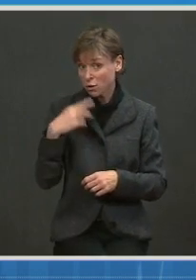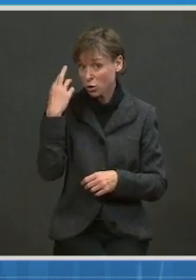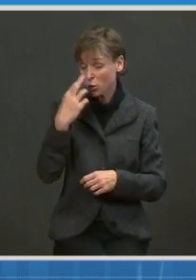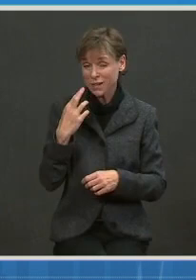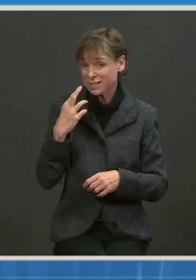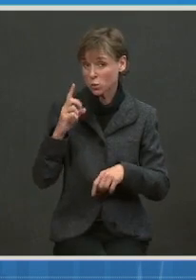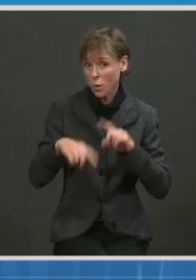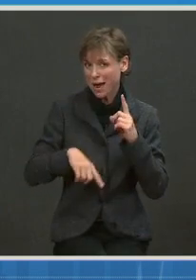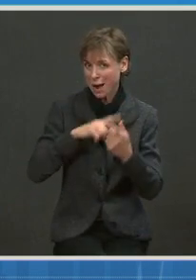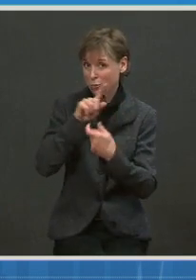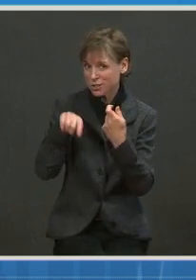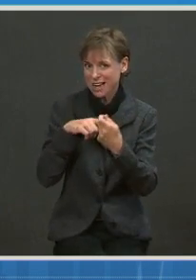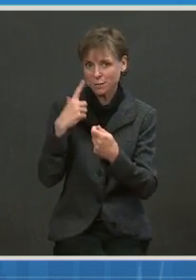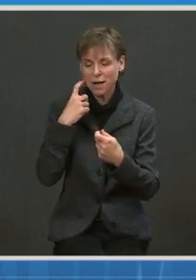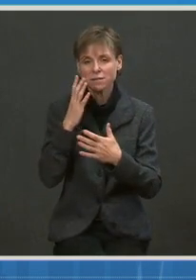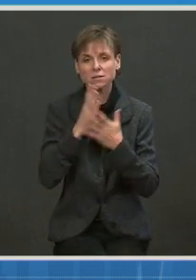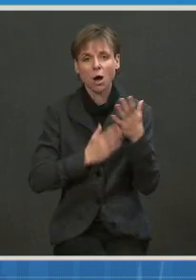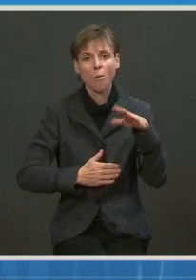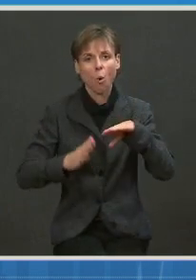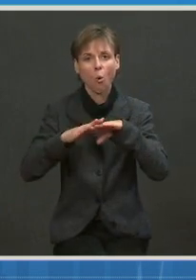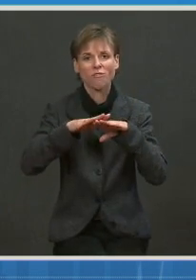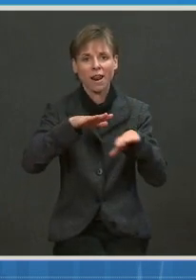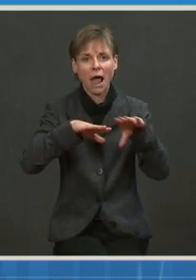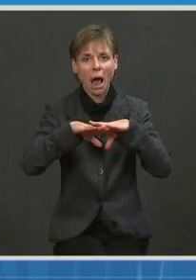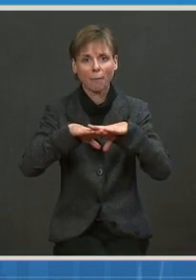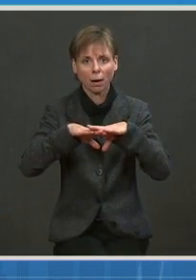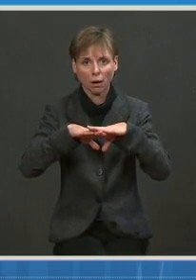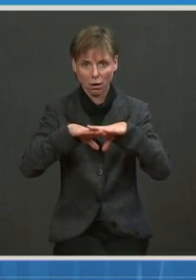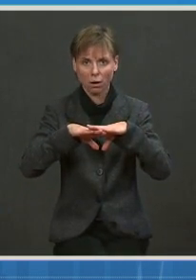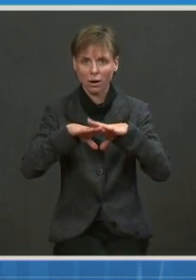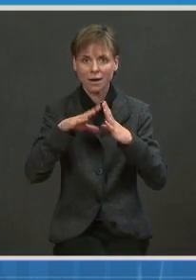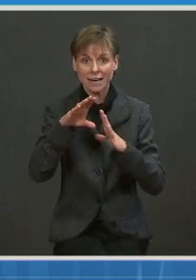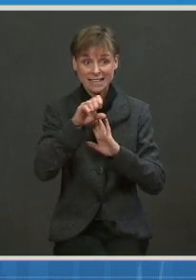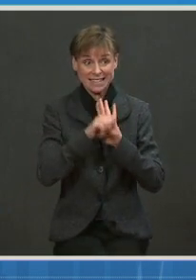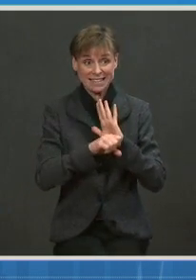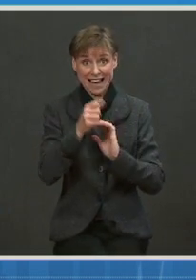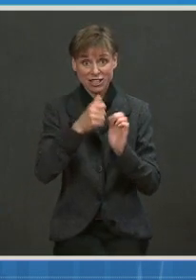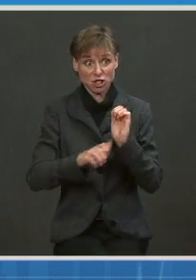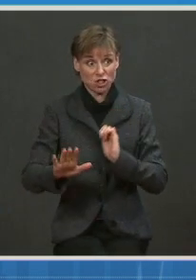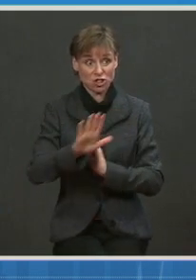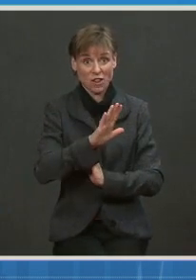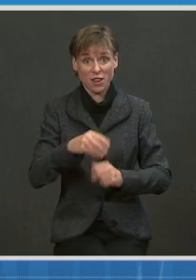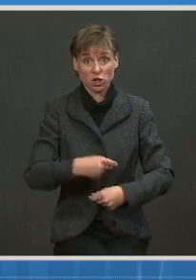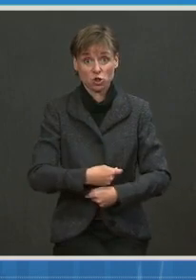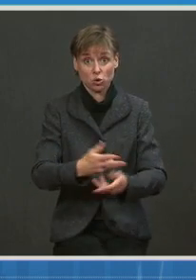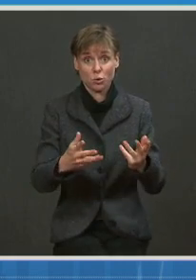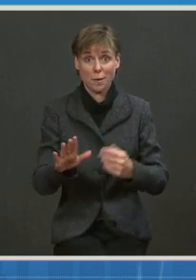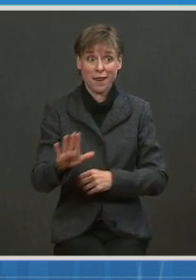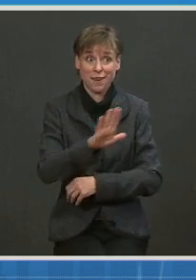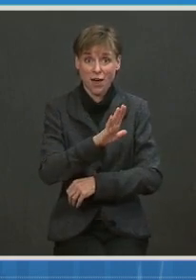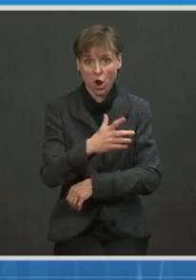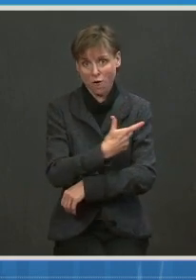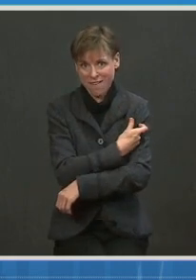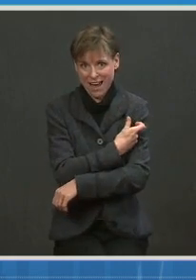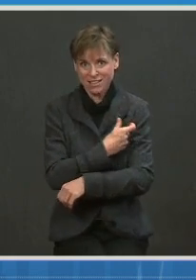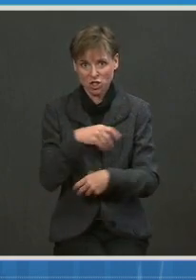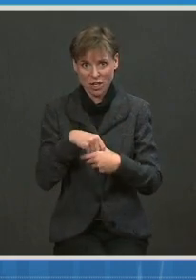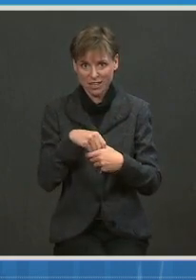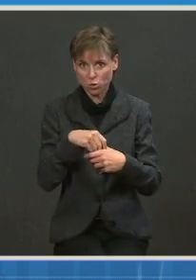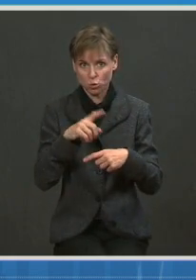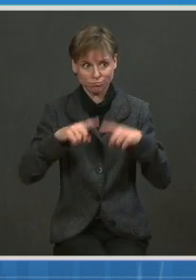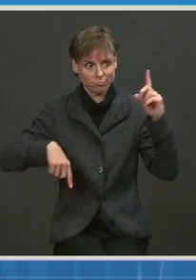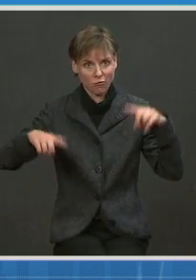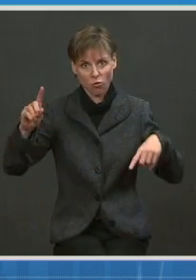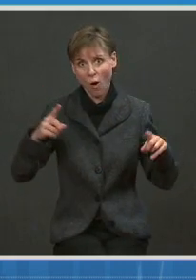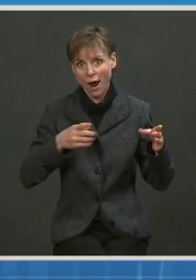overlap in that states are each distributing their vaccinations into a variety of those channels, and